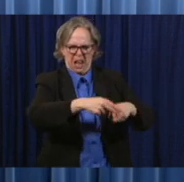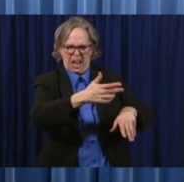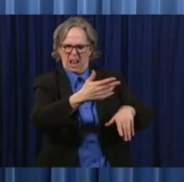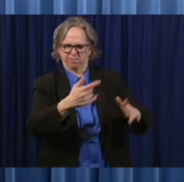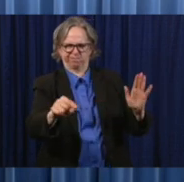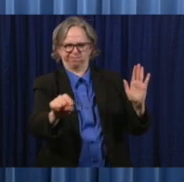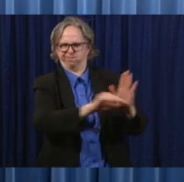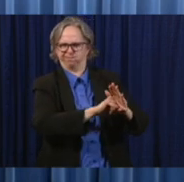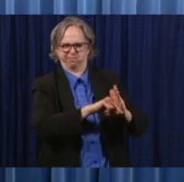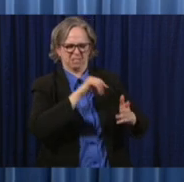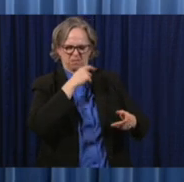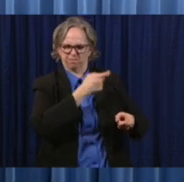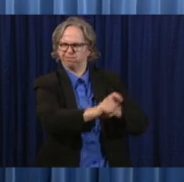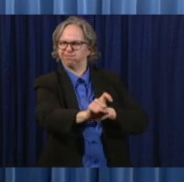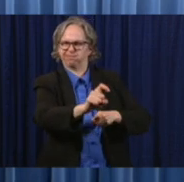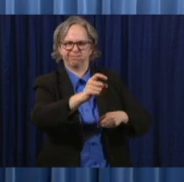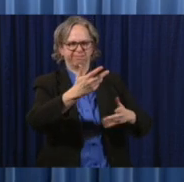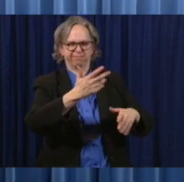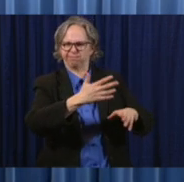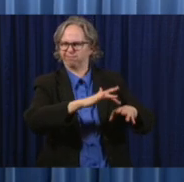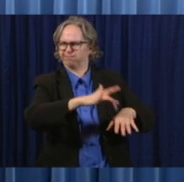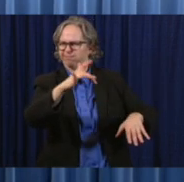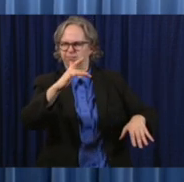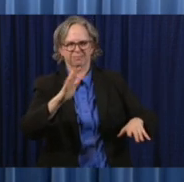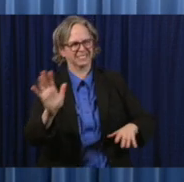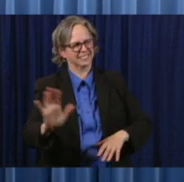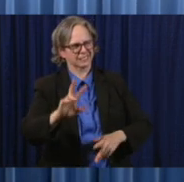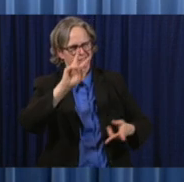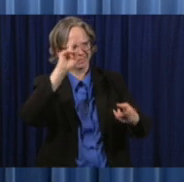look, they've got aggressive